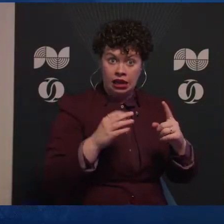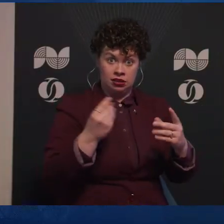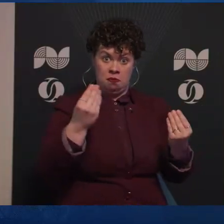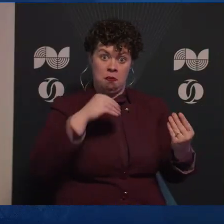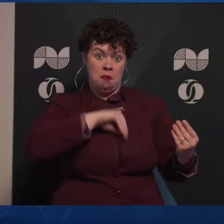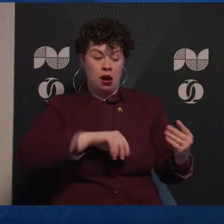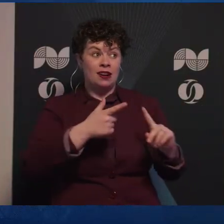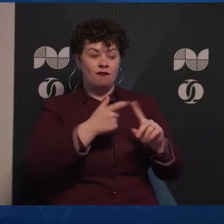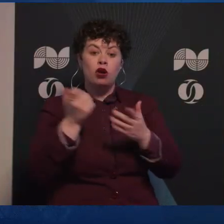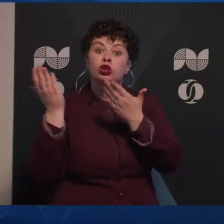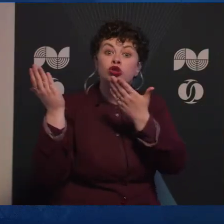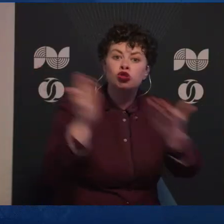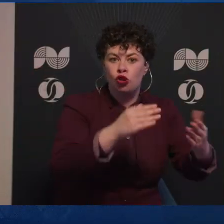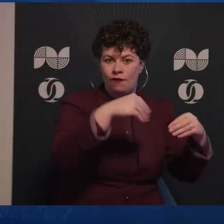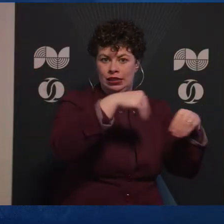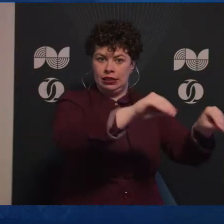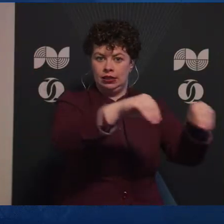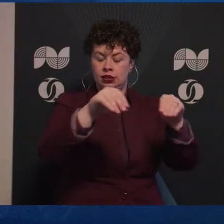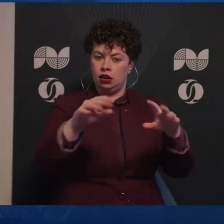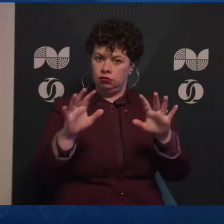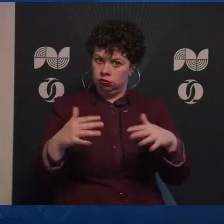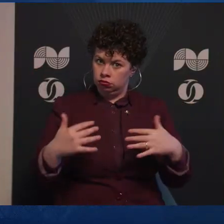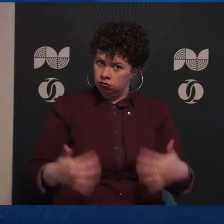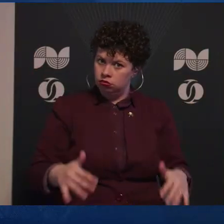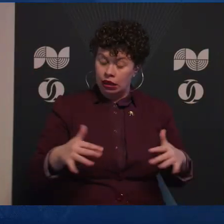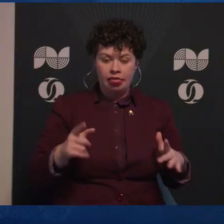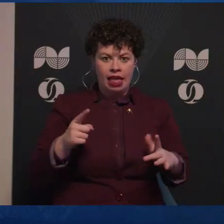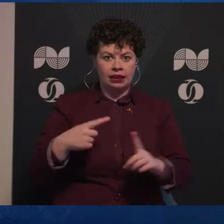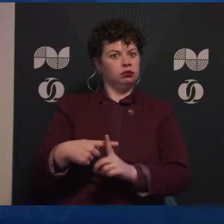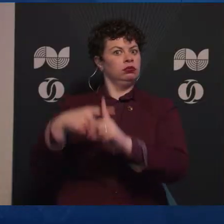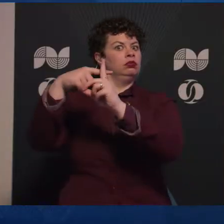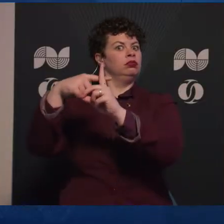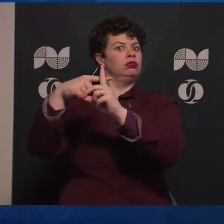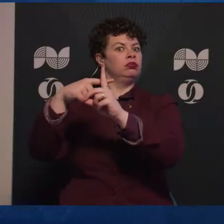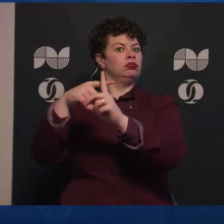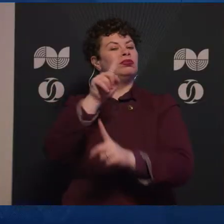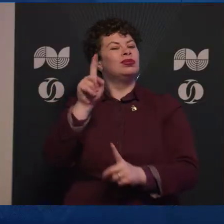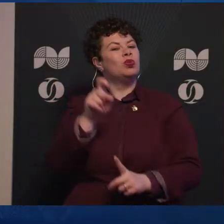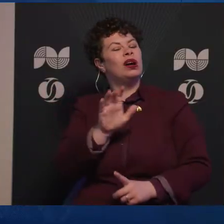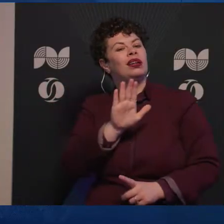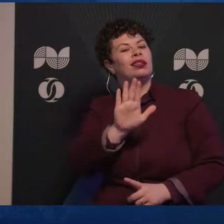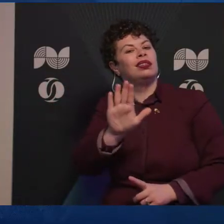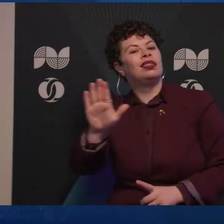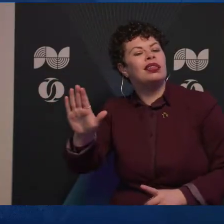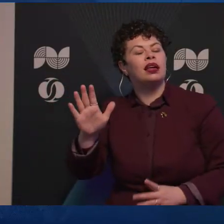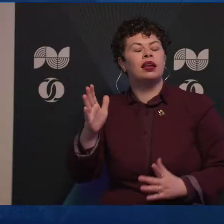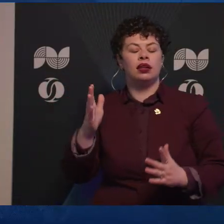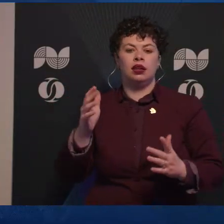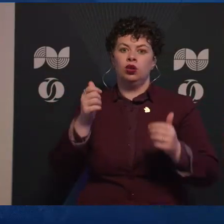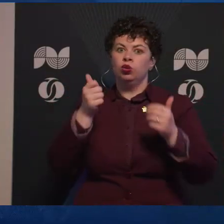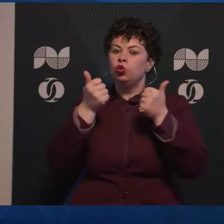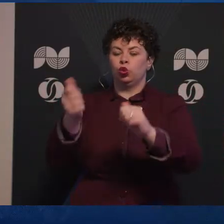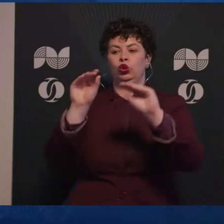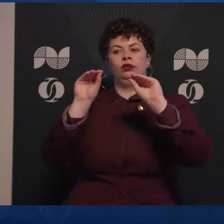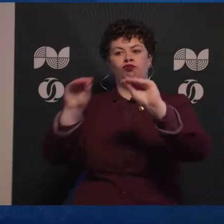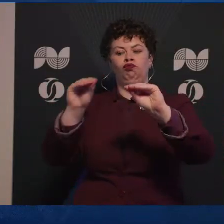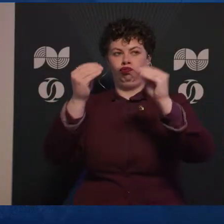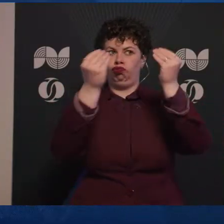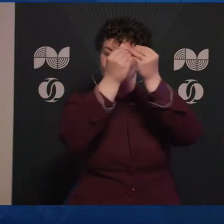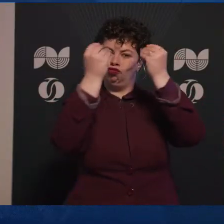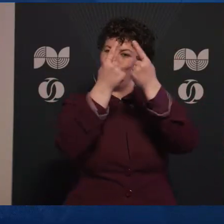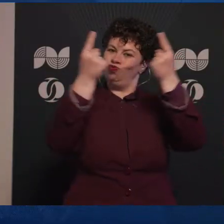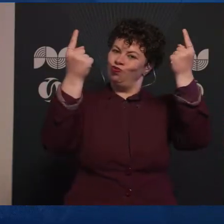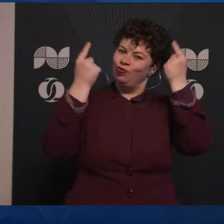GDP. So that's very encouraging. That's due to high education levels, which in